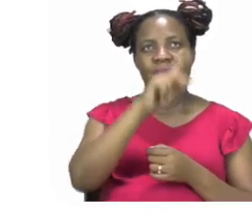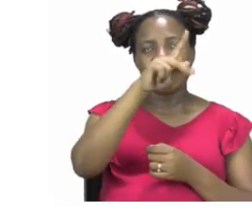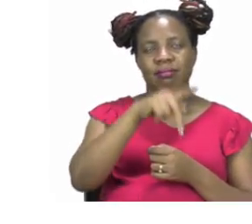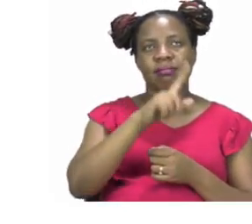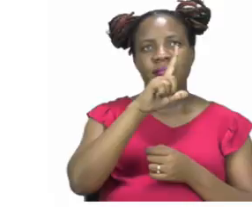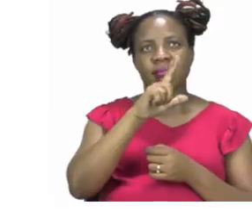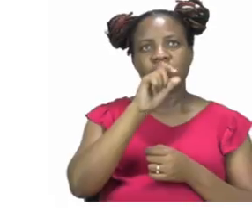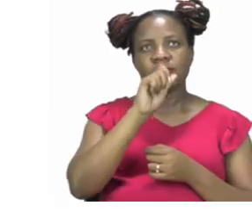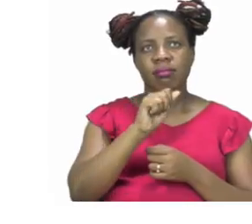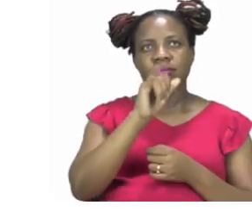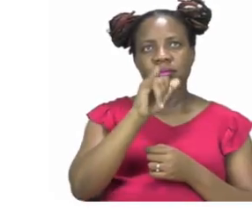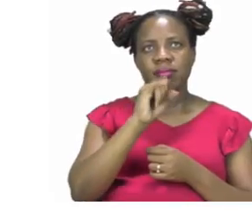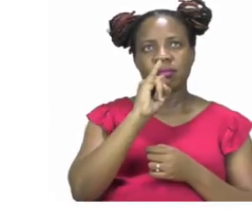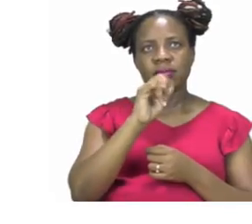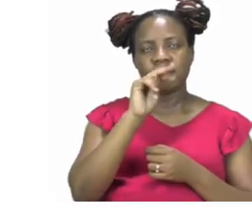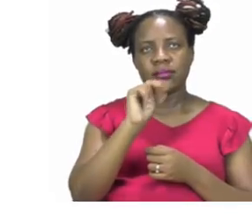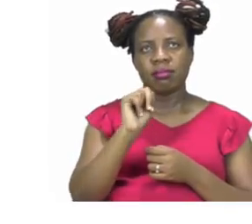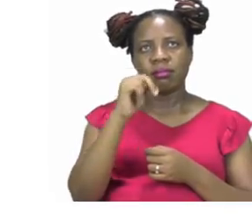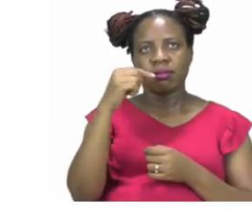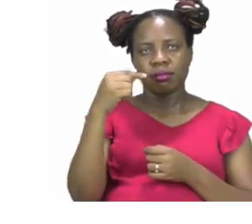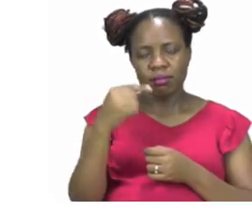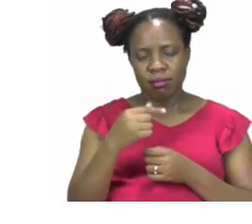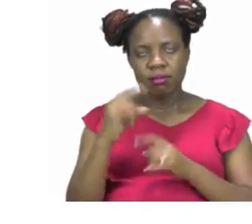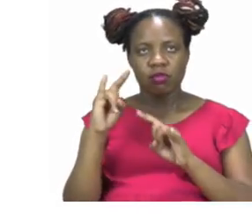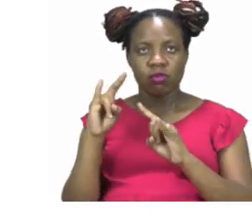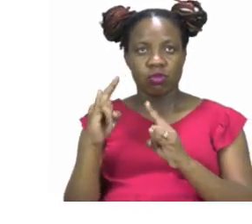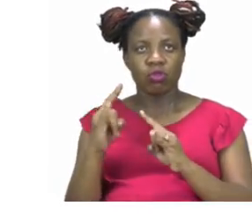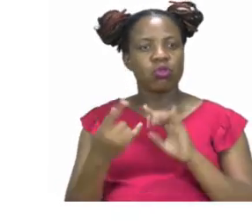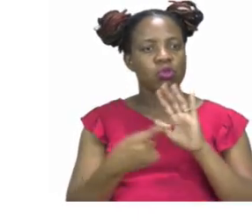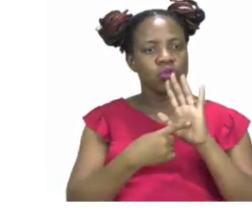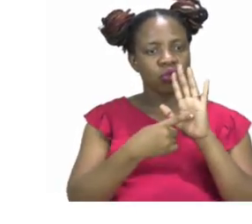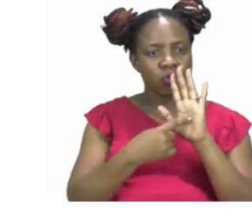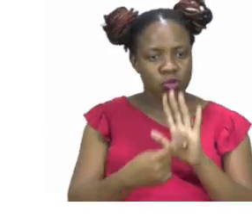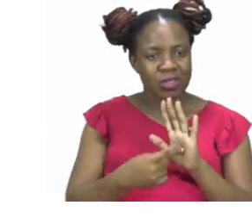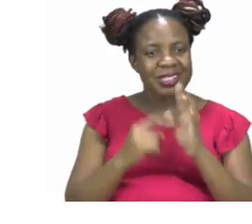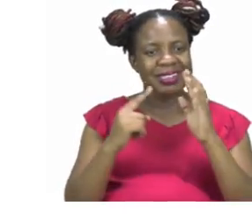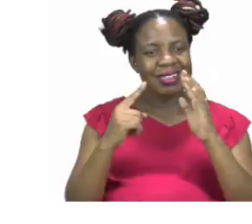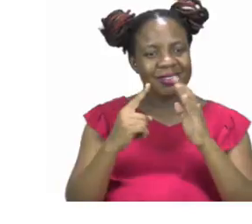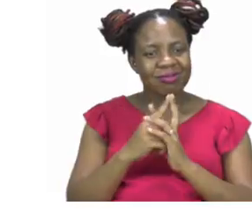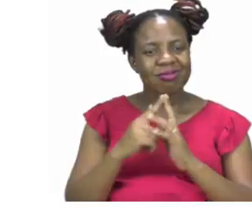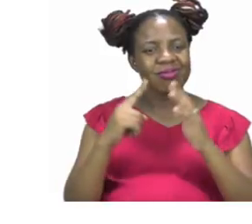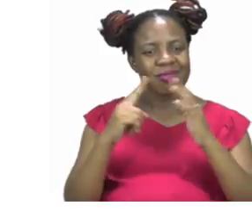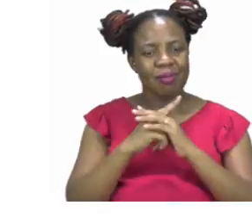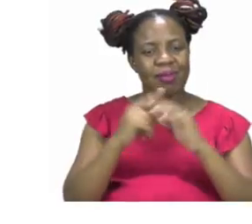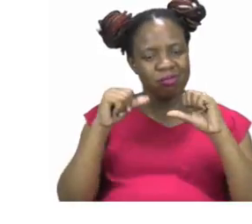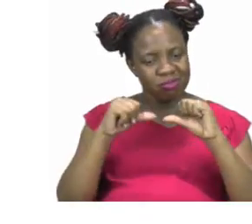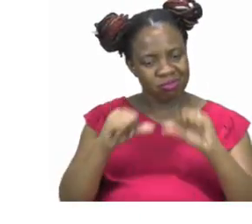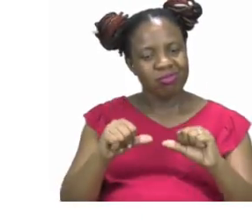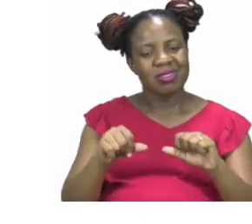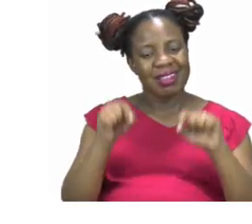are currently or doing at that time, in the present